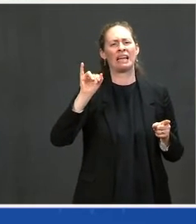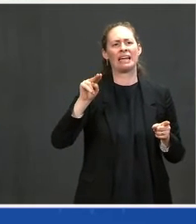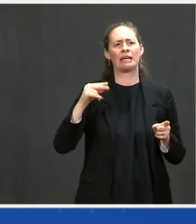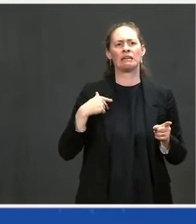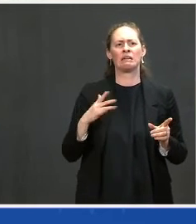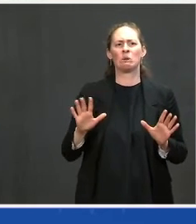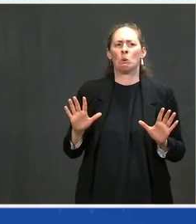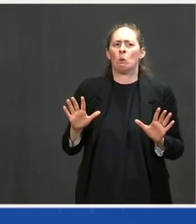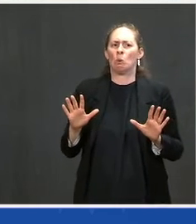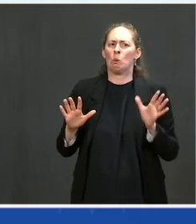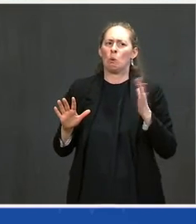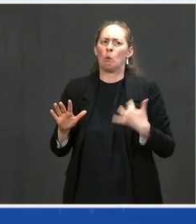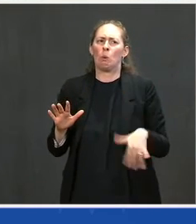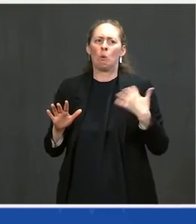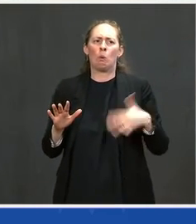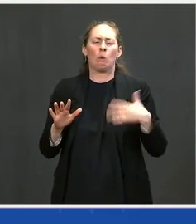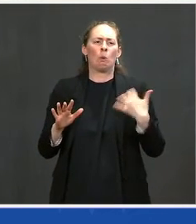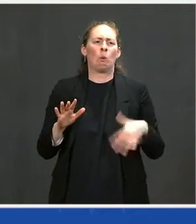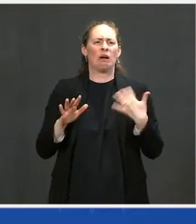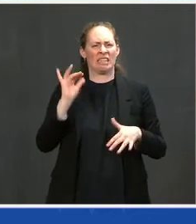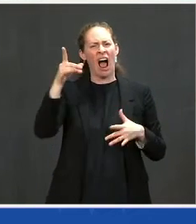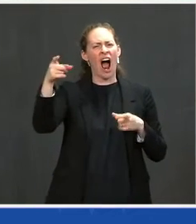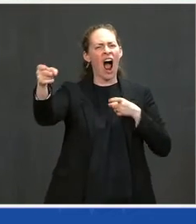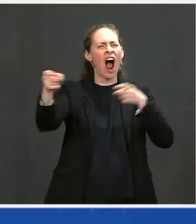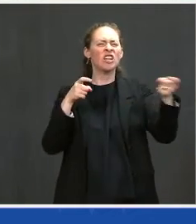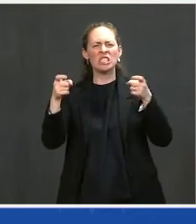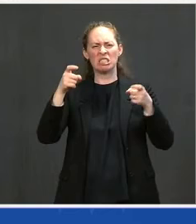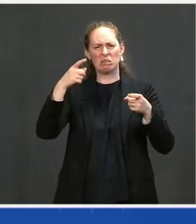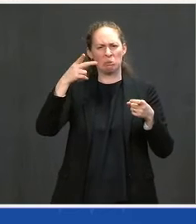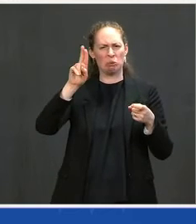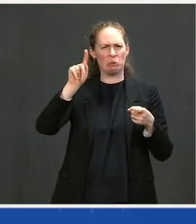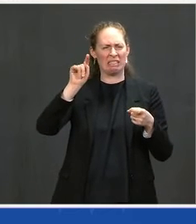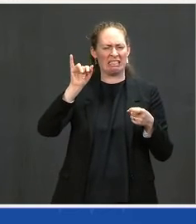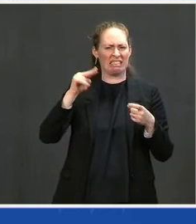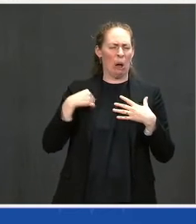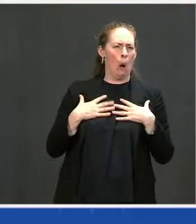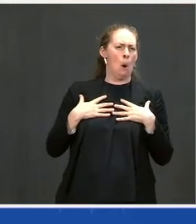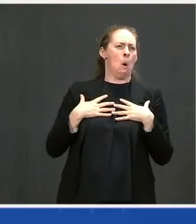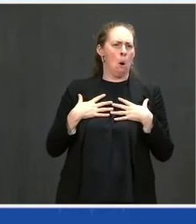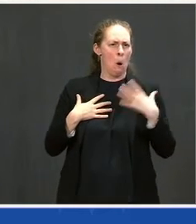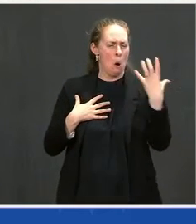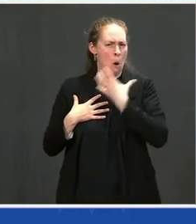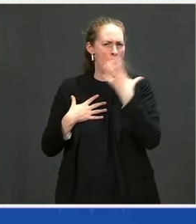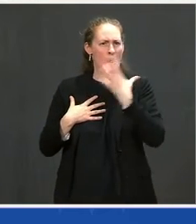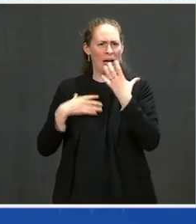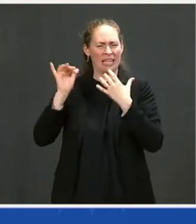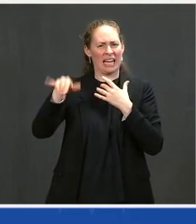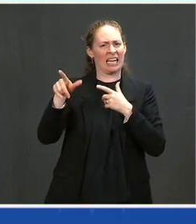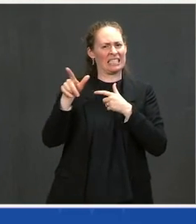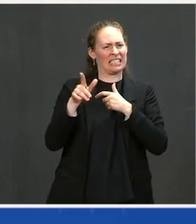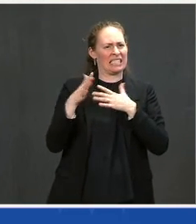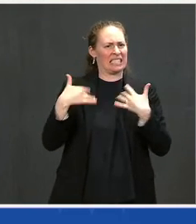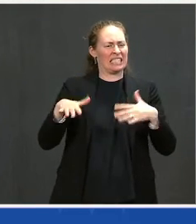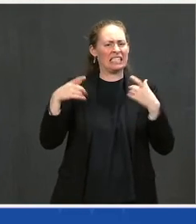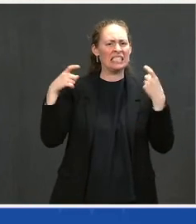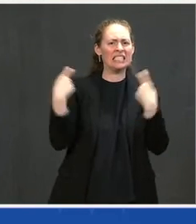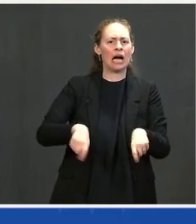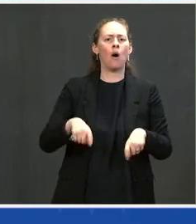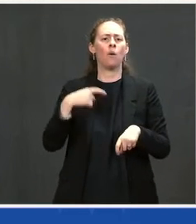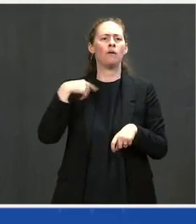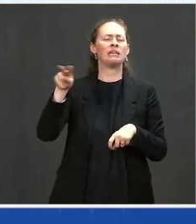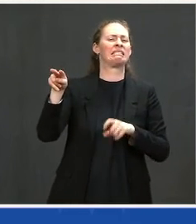function in an ever complex world. So when I was elected and he